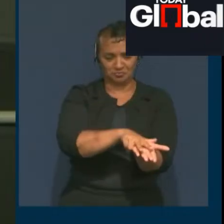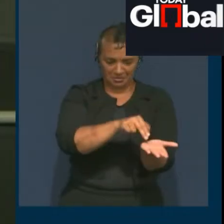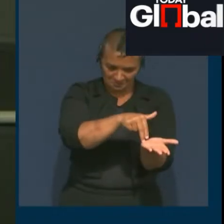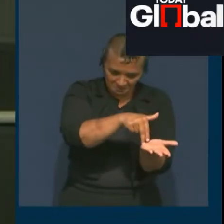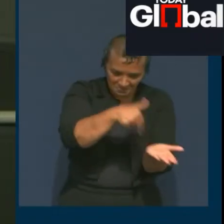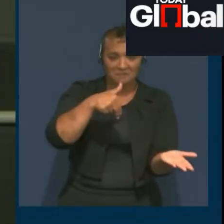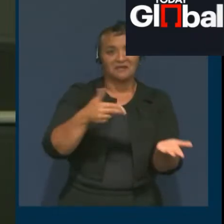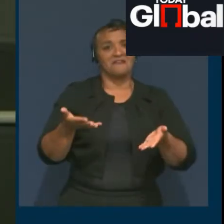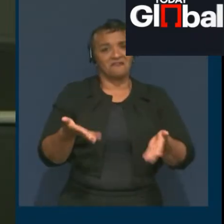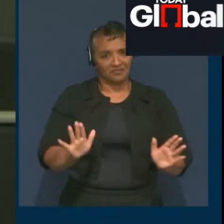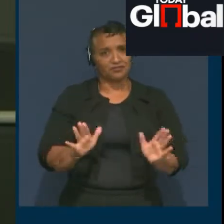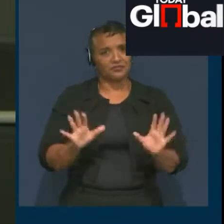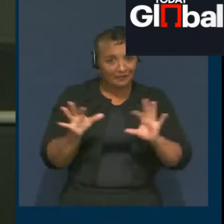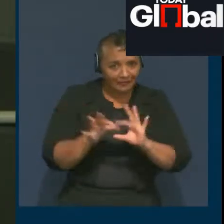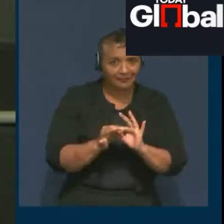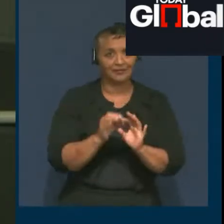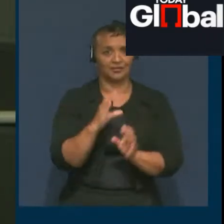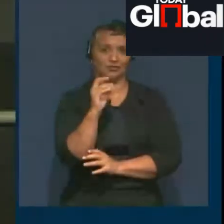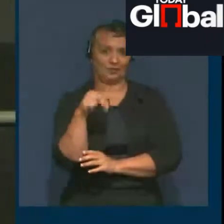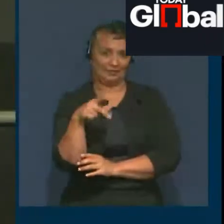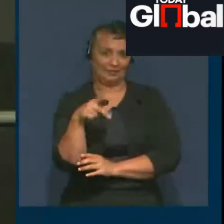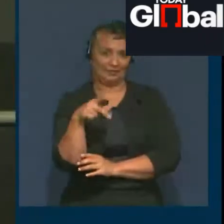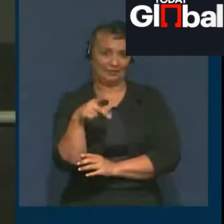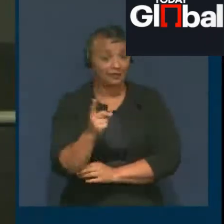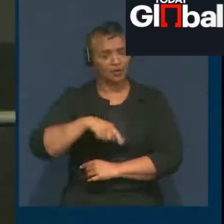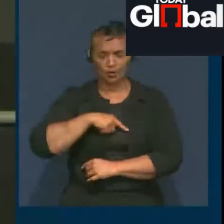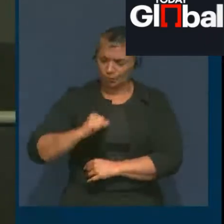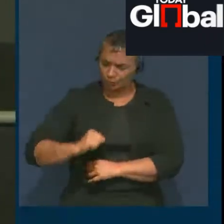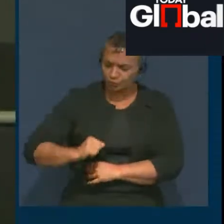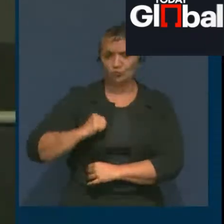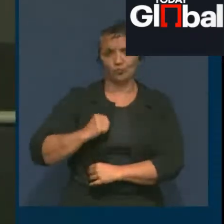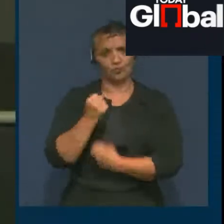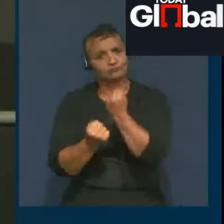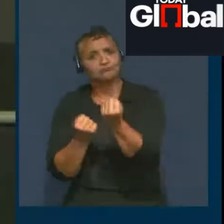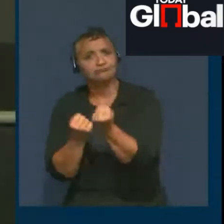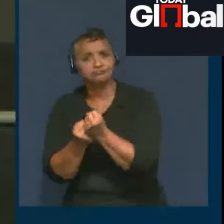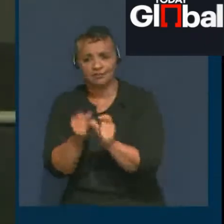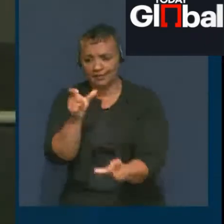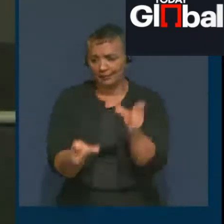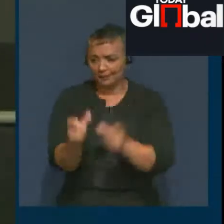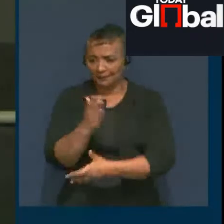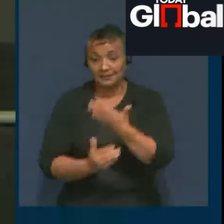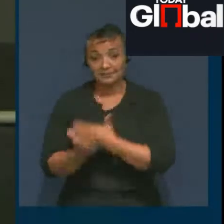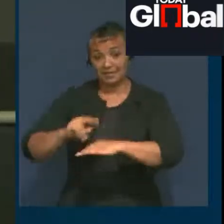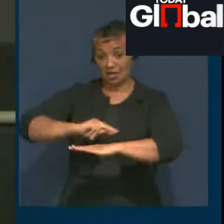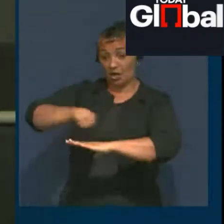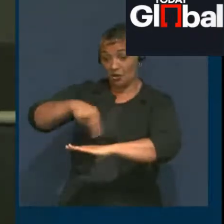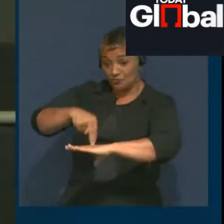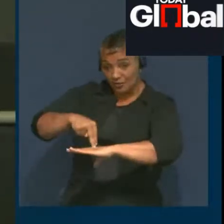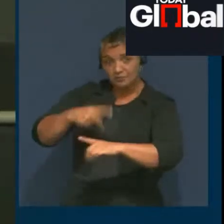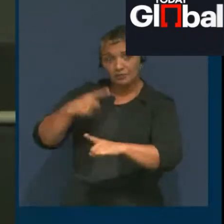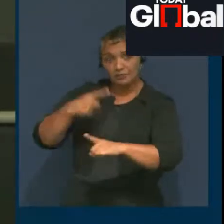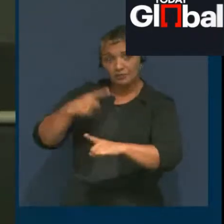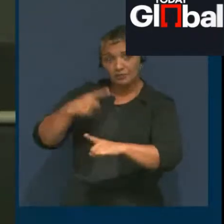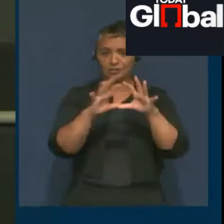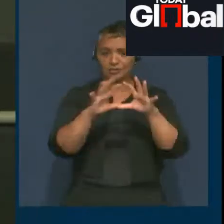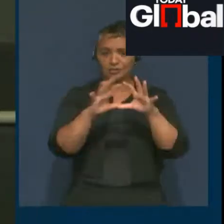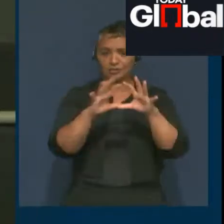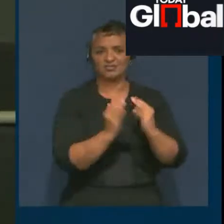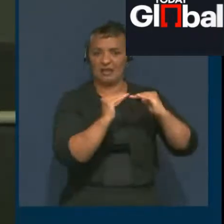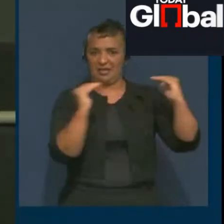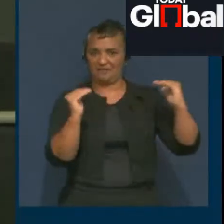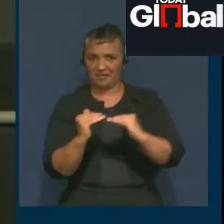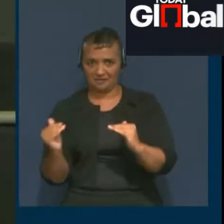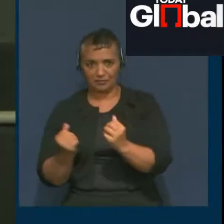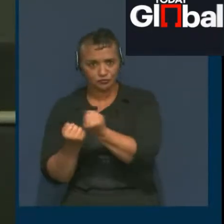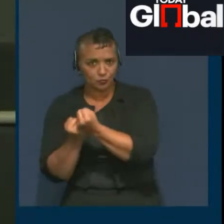with disabilities, and it also takes pride in its role in supporting disability issues at both the national and international levels. The role has been linked to a number